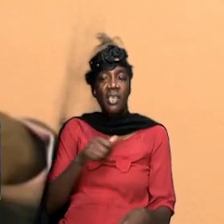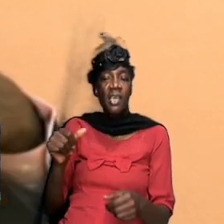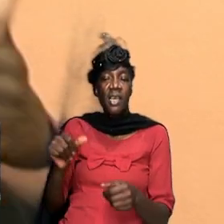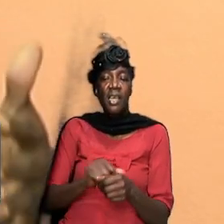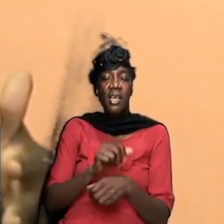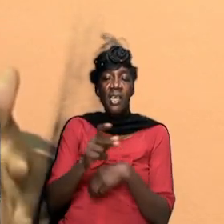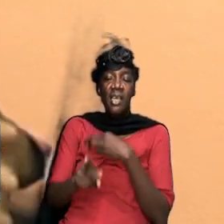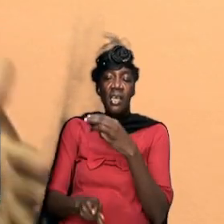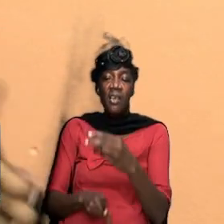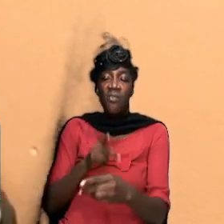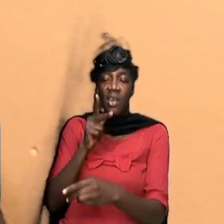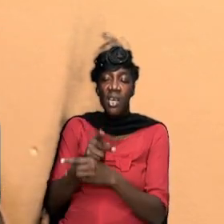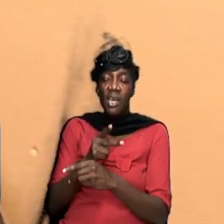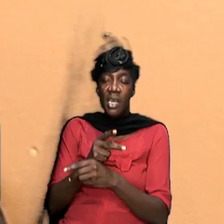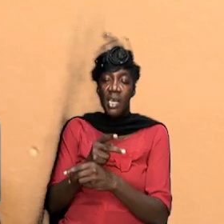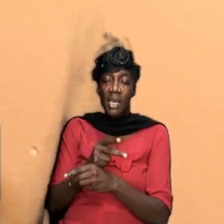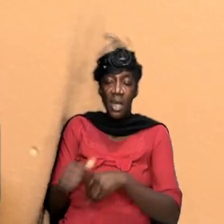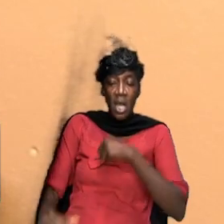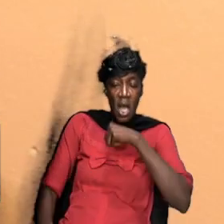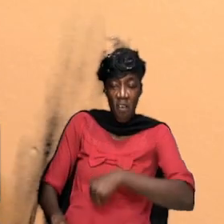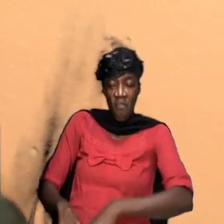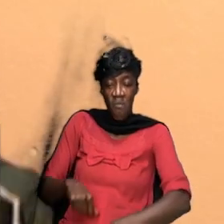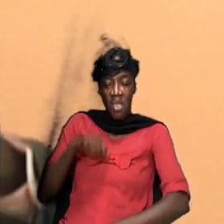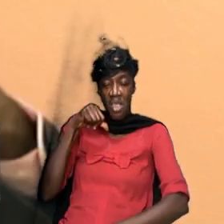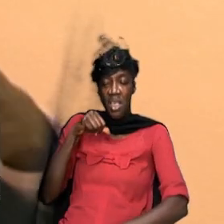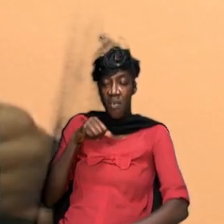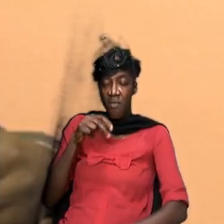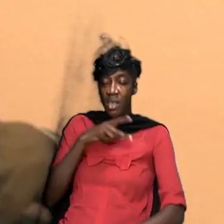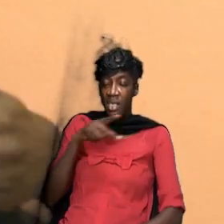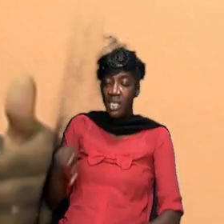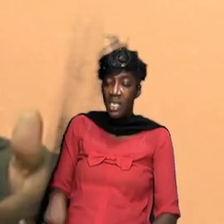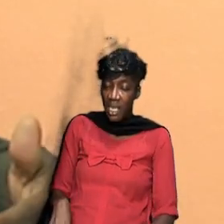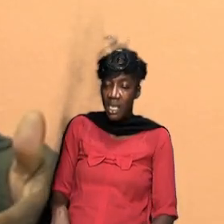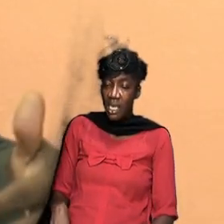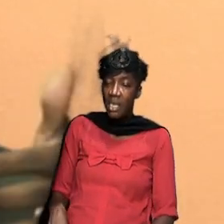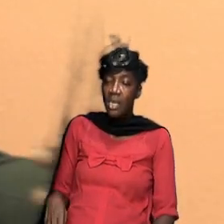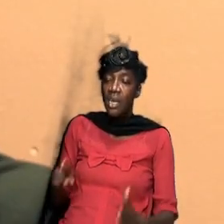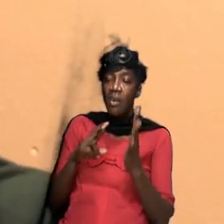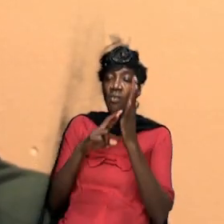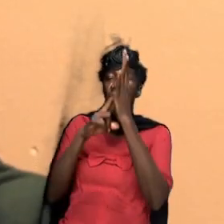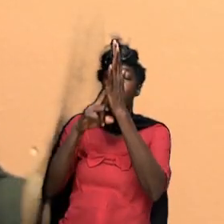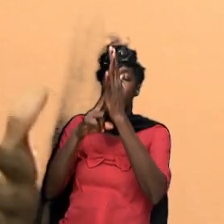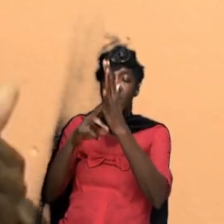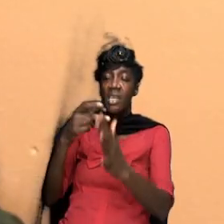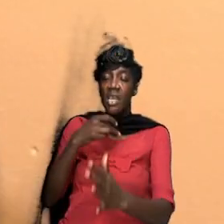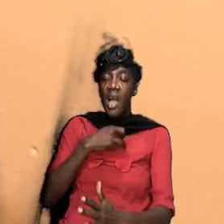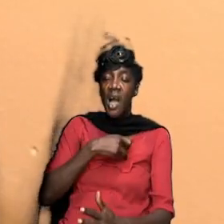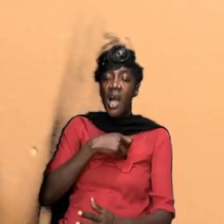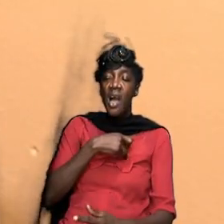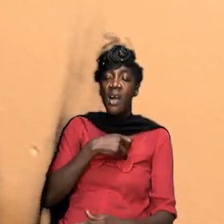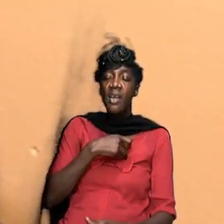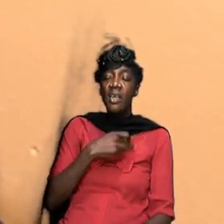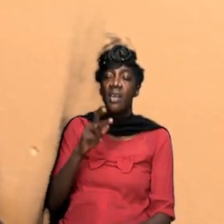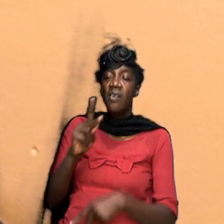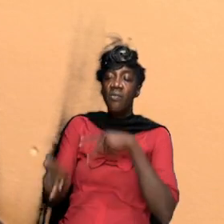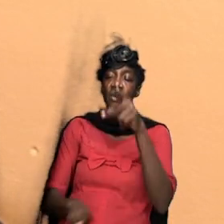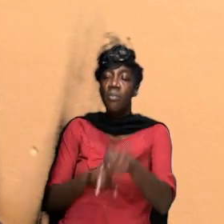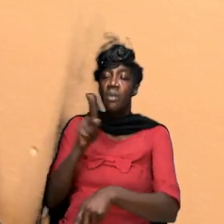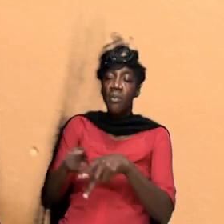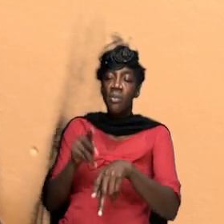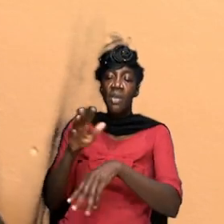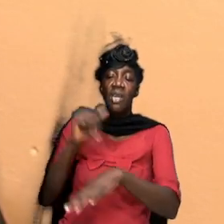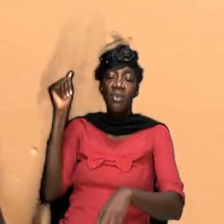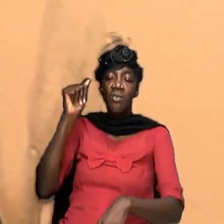of behavior that this king did was a representation of the heart of the people that cried for